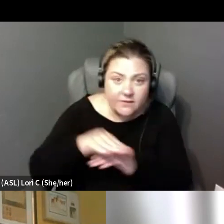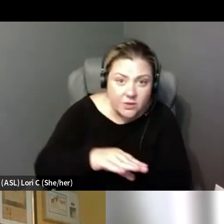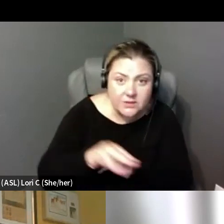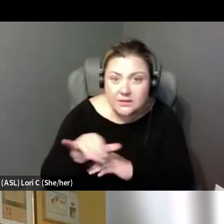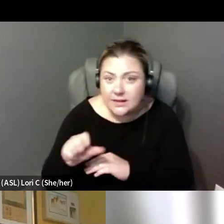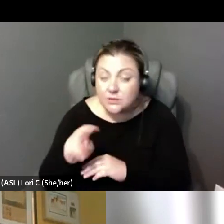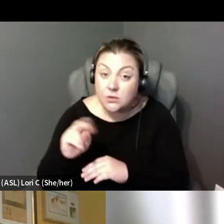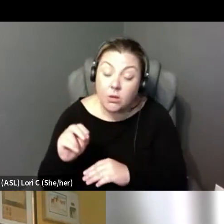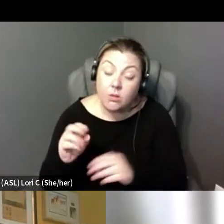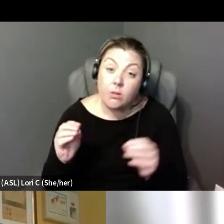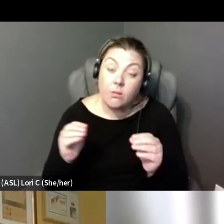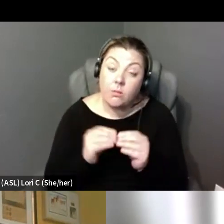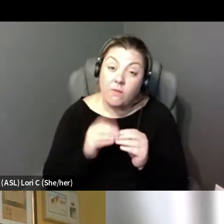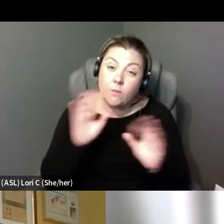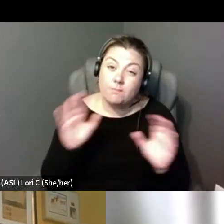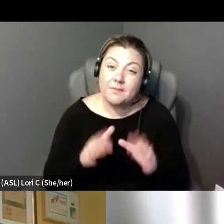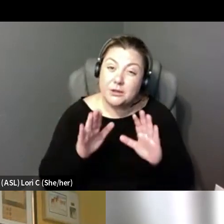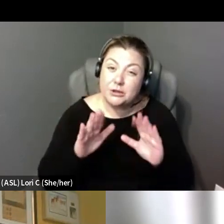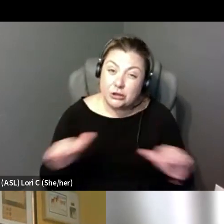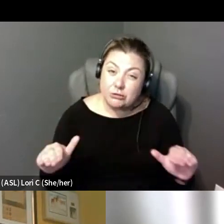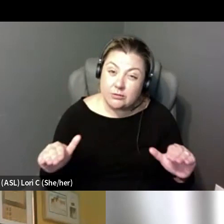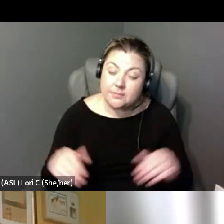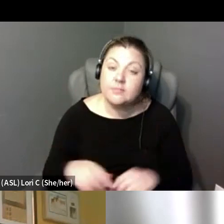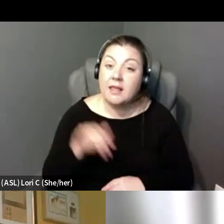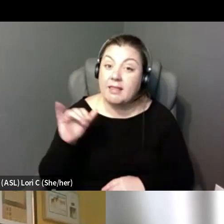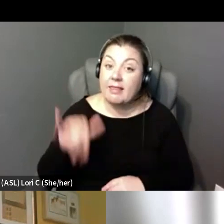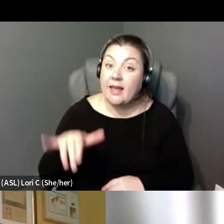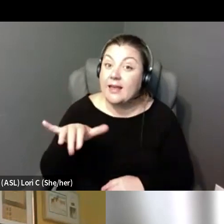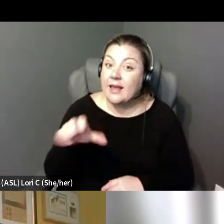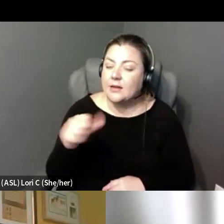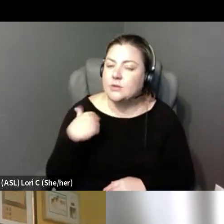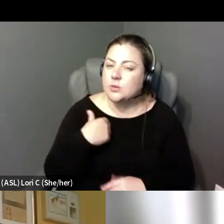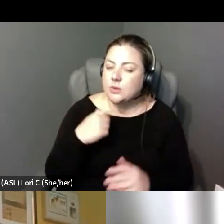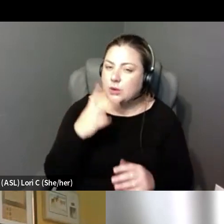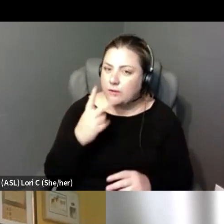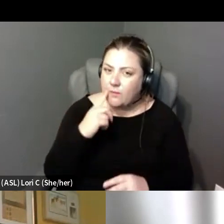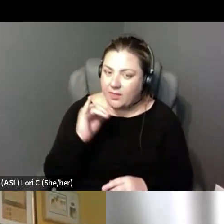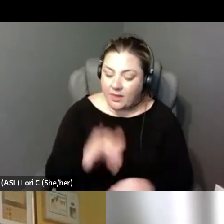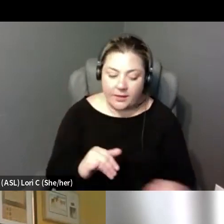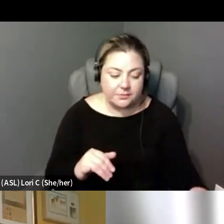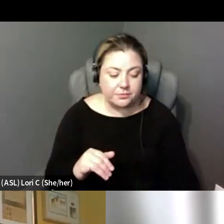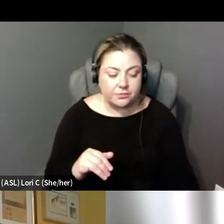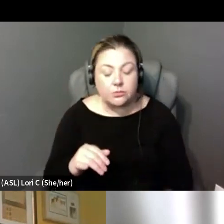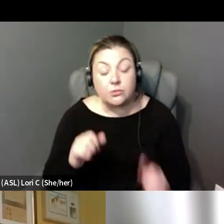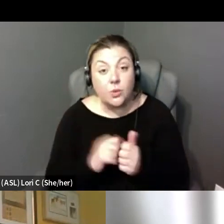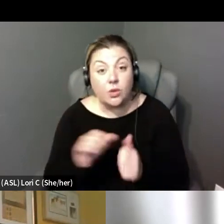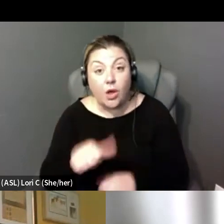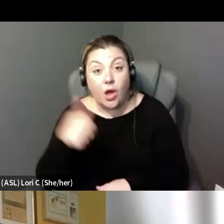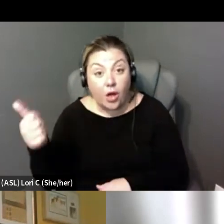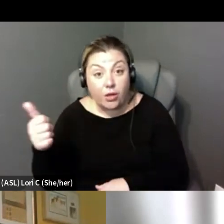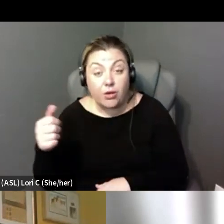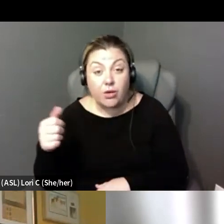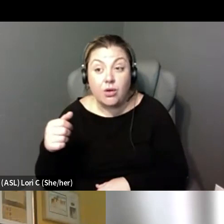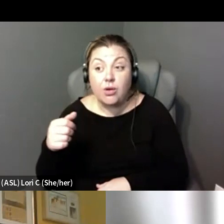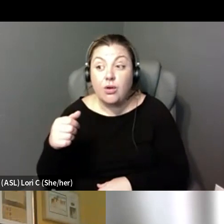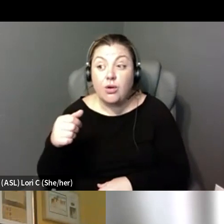among children. And it's something that we're looking into. I don't have a great answer for you right now around the question of high rises